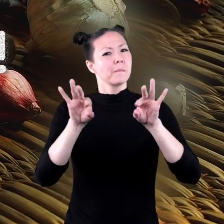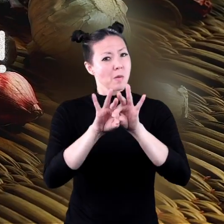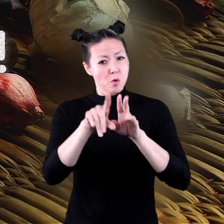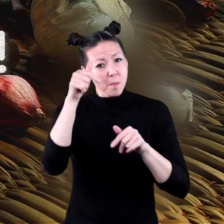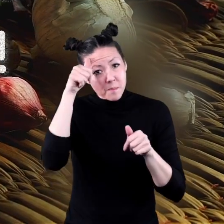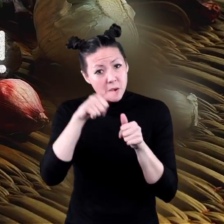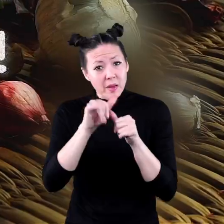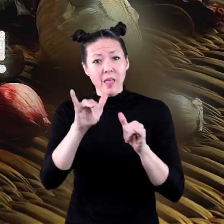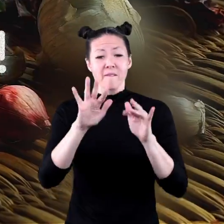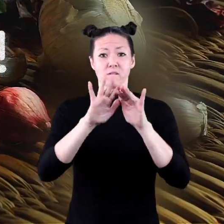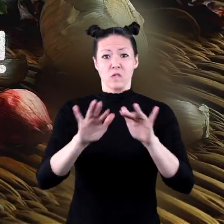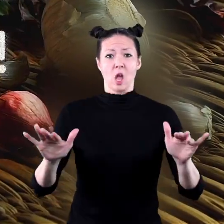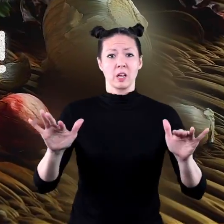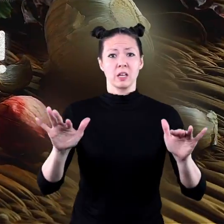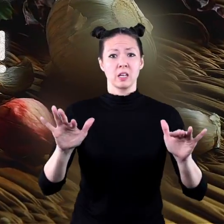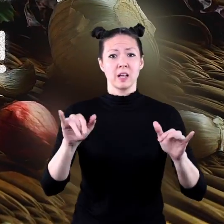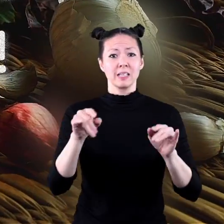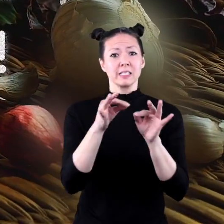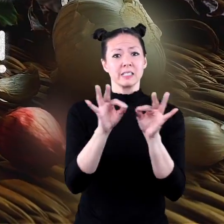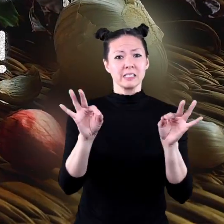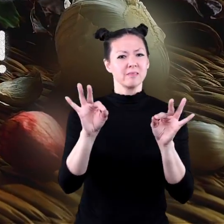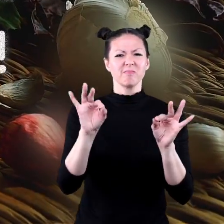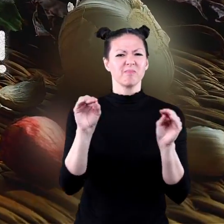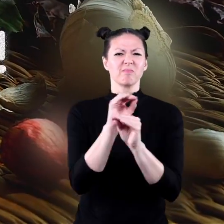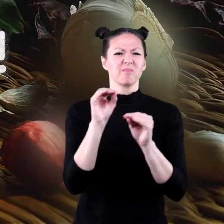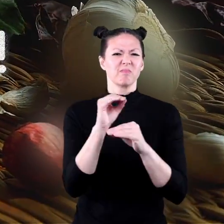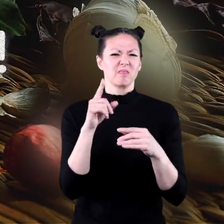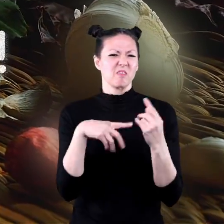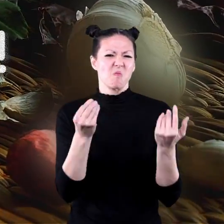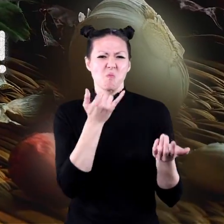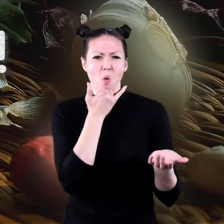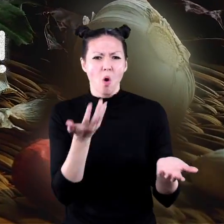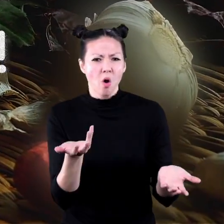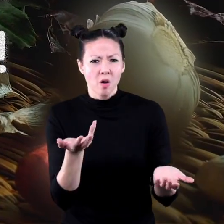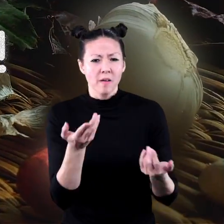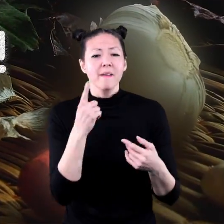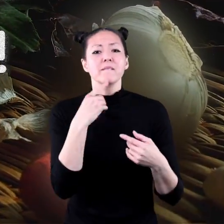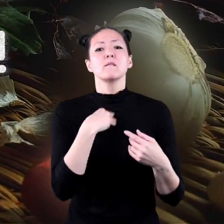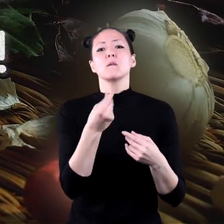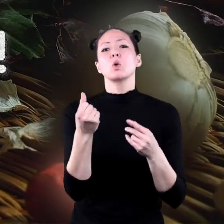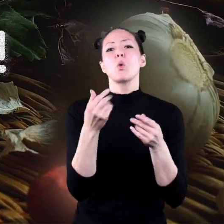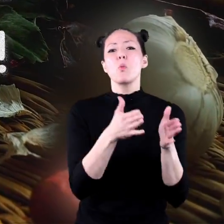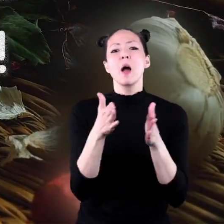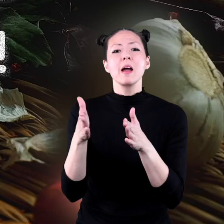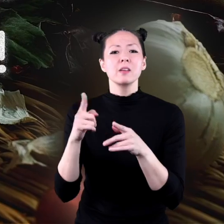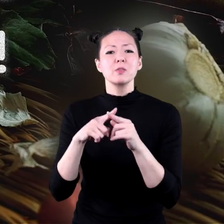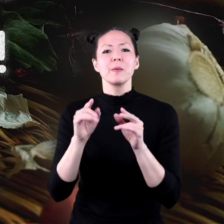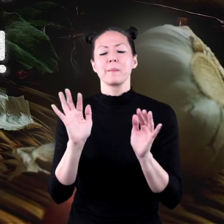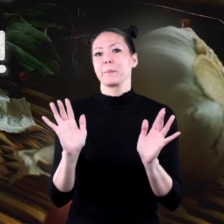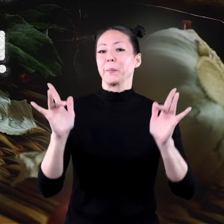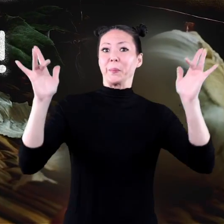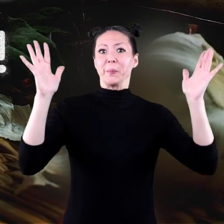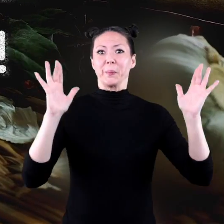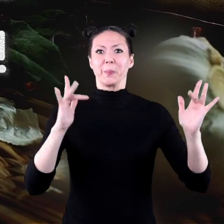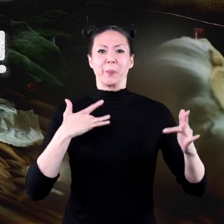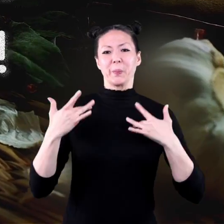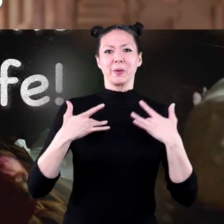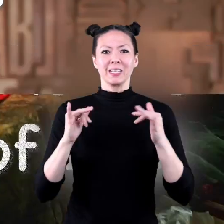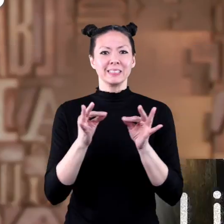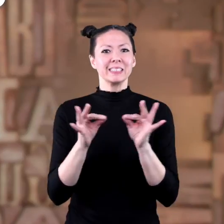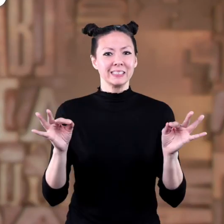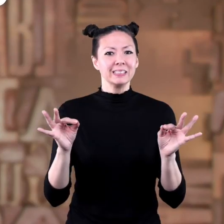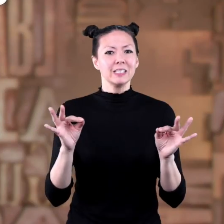you just remember that variety is the spice of life, you can't go wrong. Here are a few more ways to spice up your